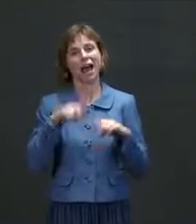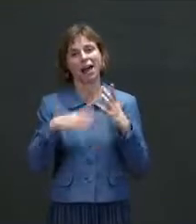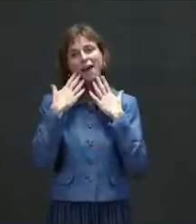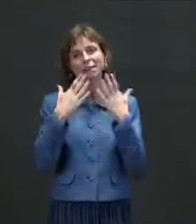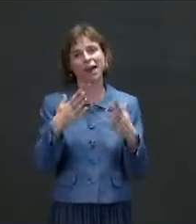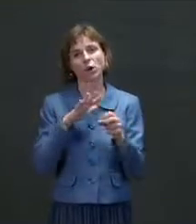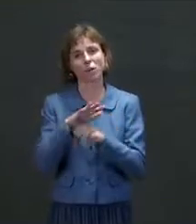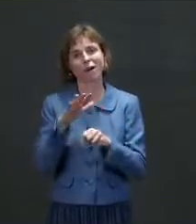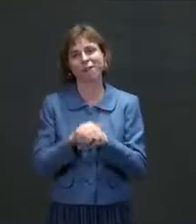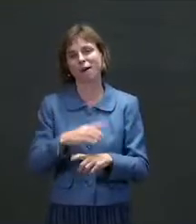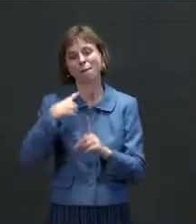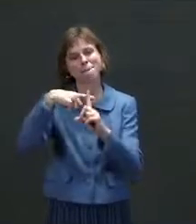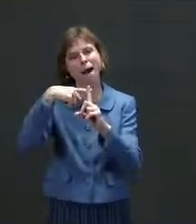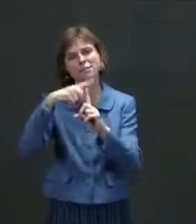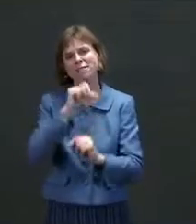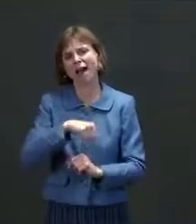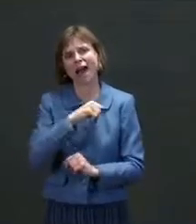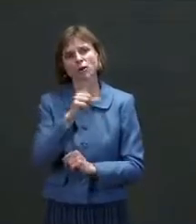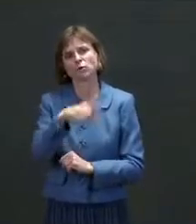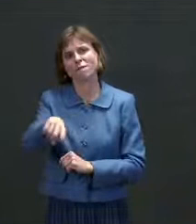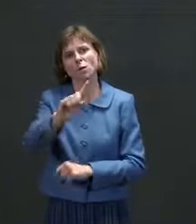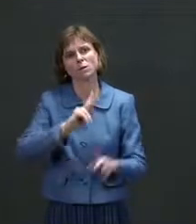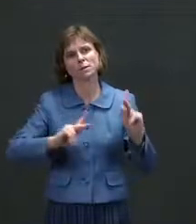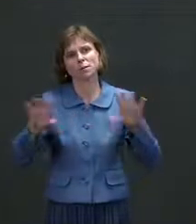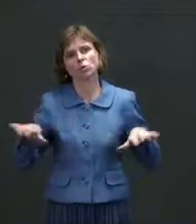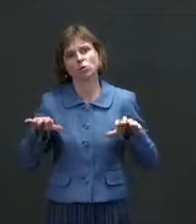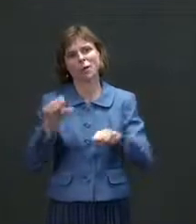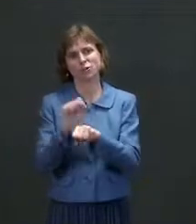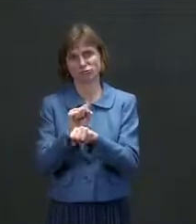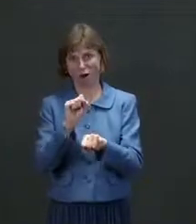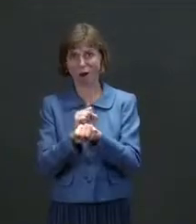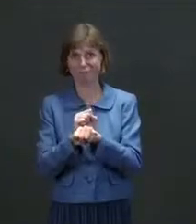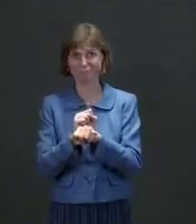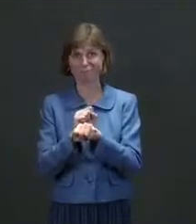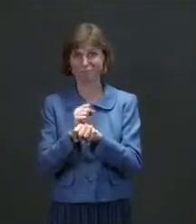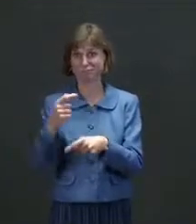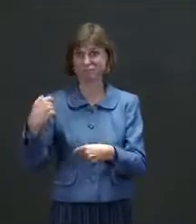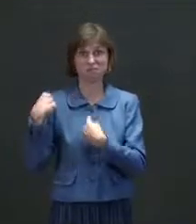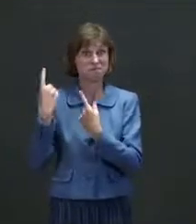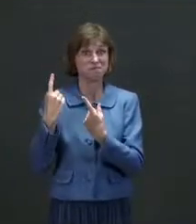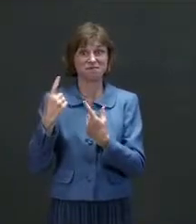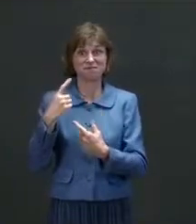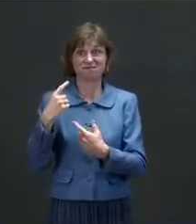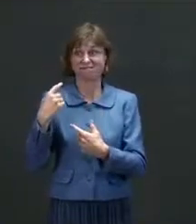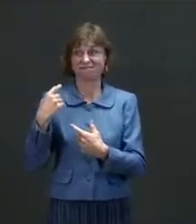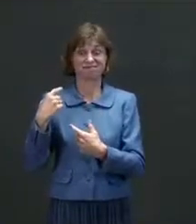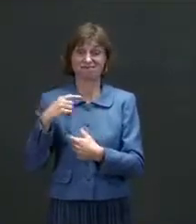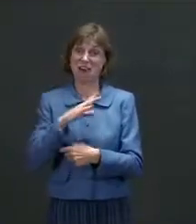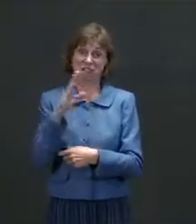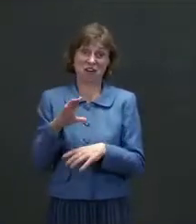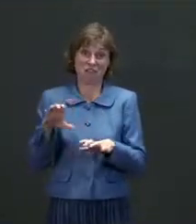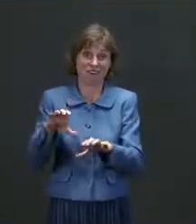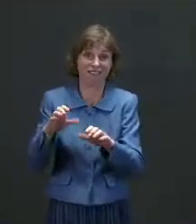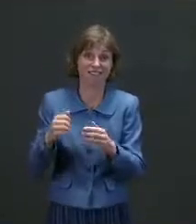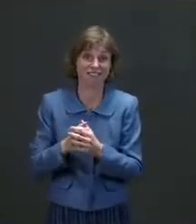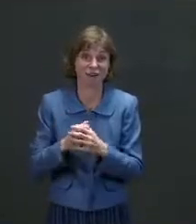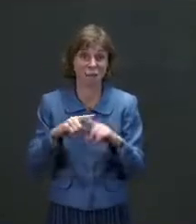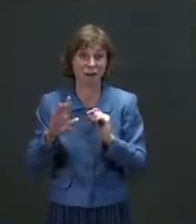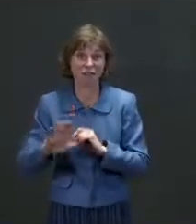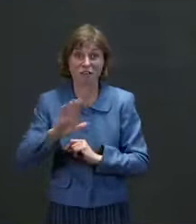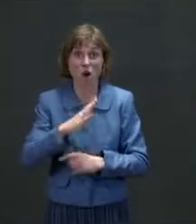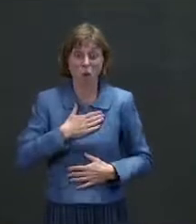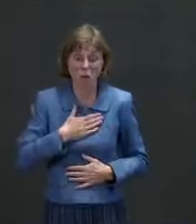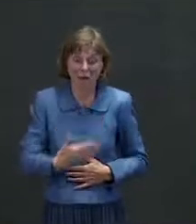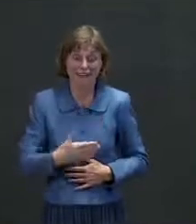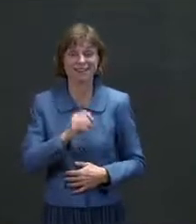positive attitudes of those performing jobs that they traditionally don't do. But it's all about the willingness, the attitude, and the